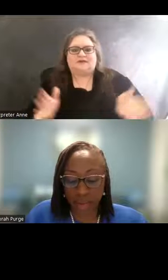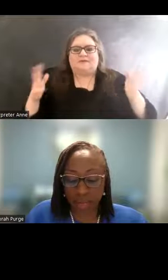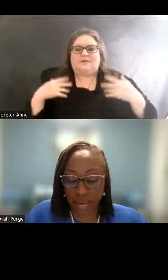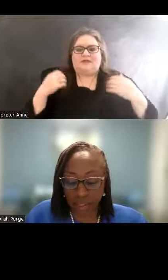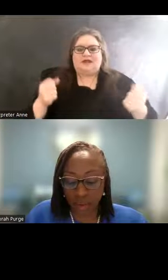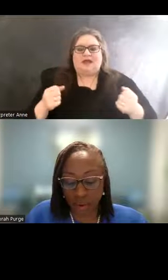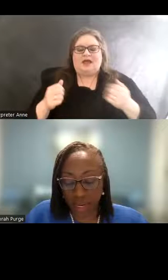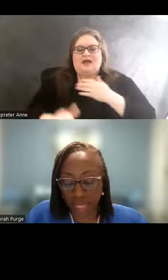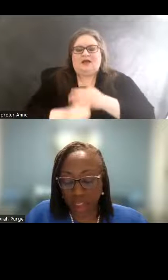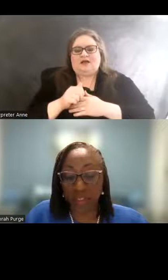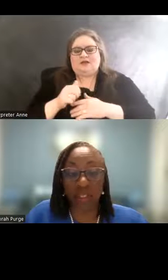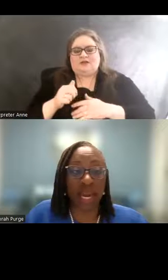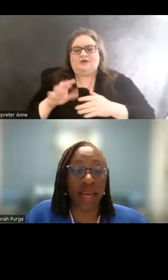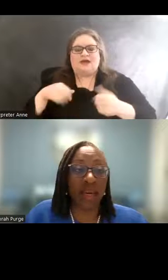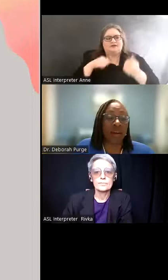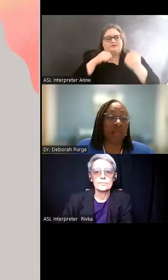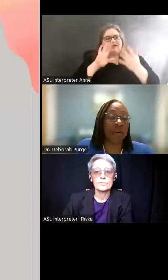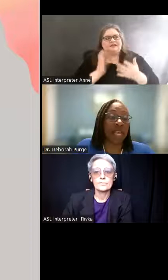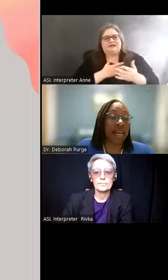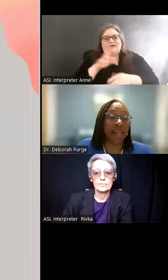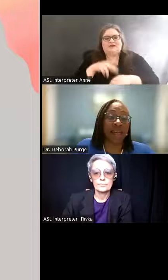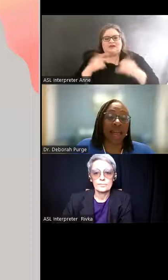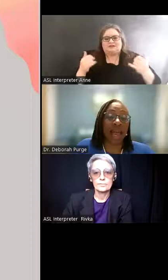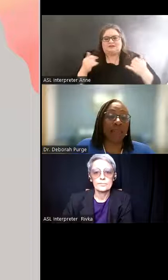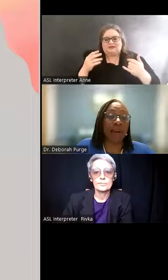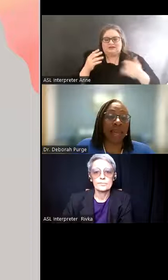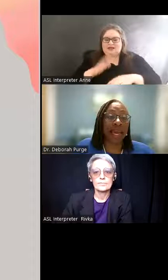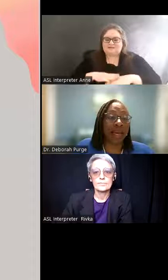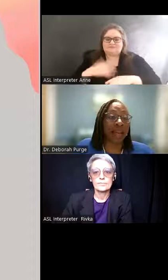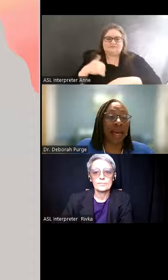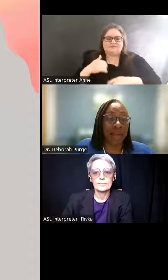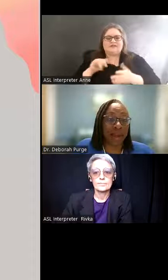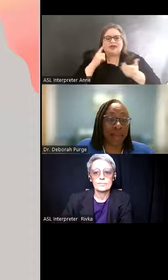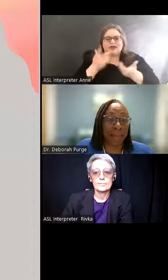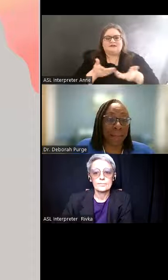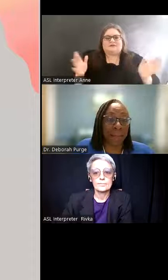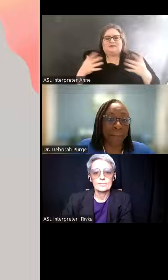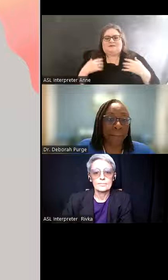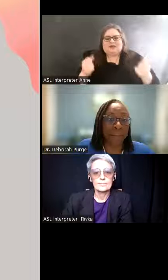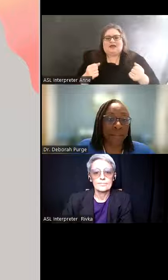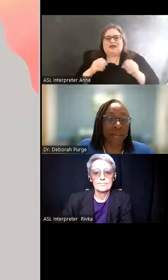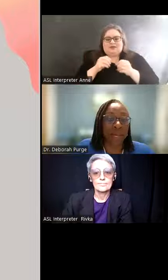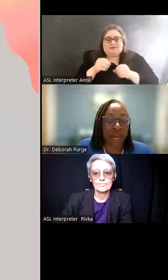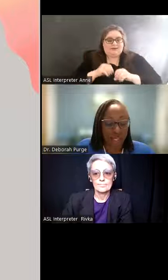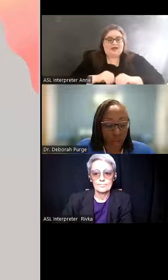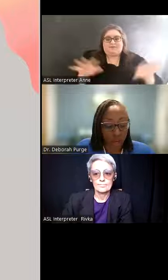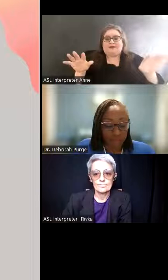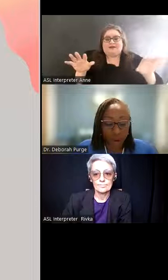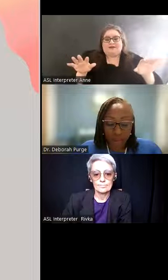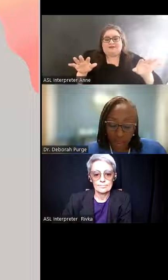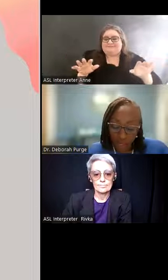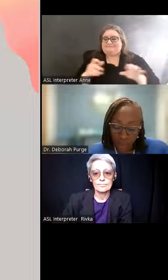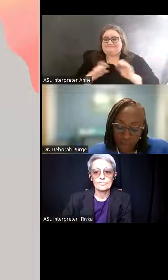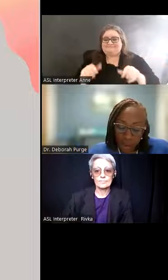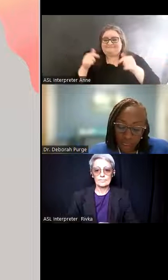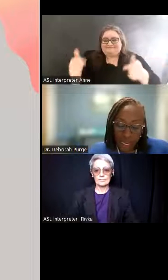threat facing our nation today. Folks, that is a public health epidemic. So if